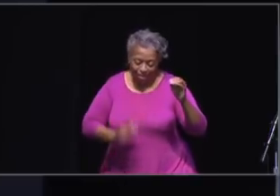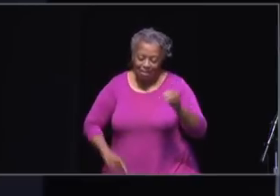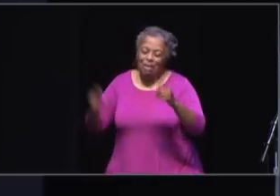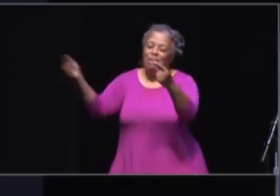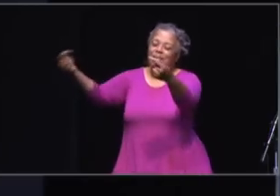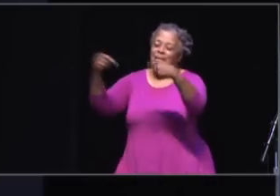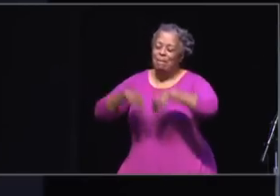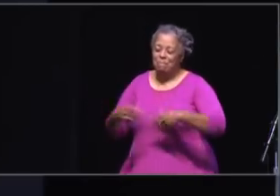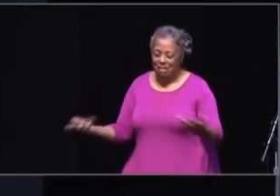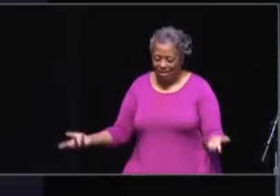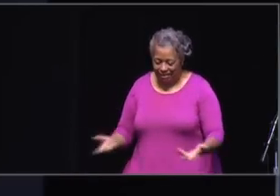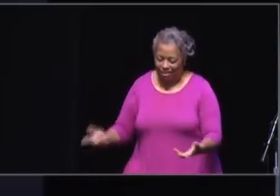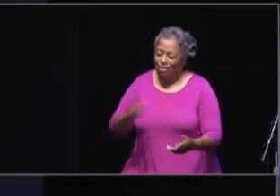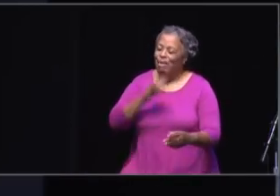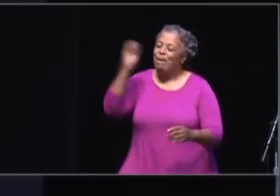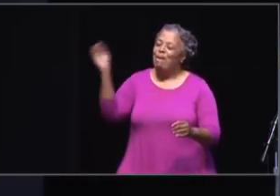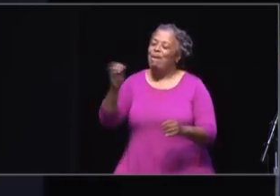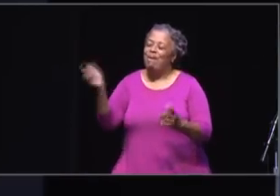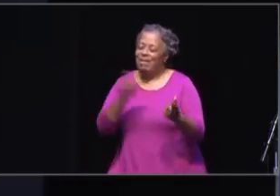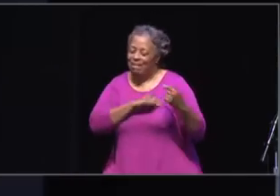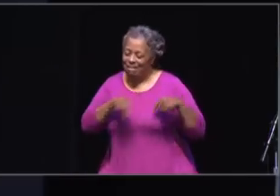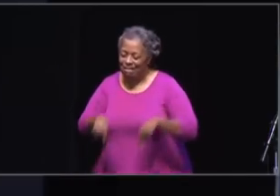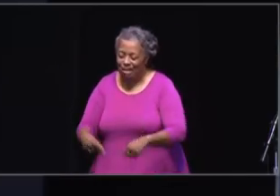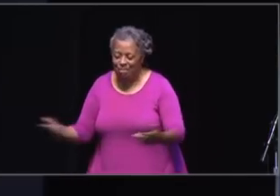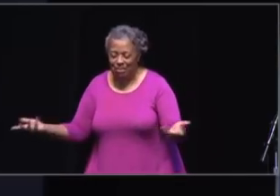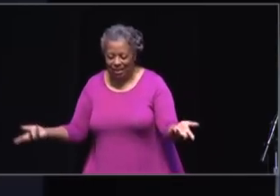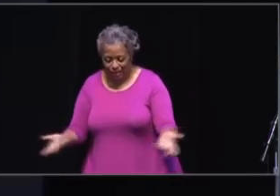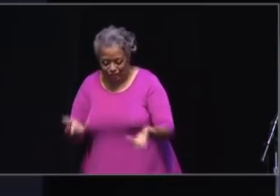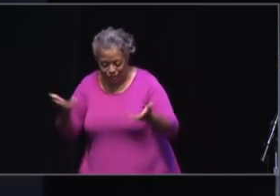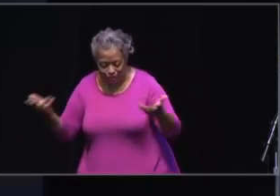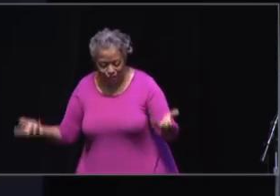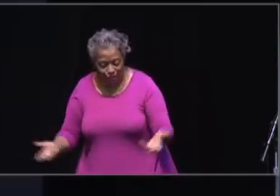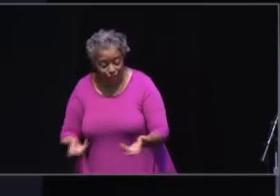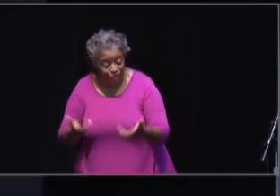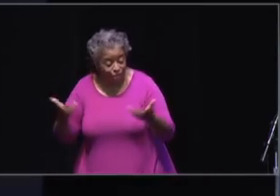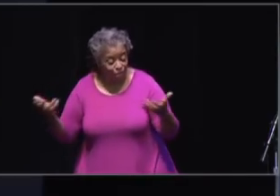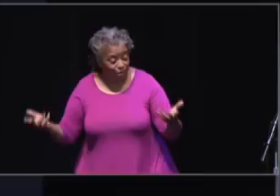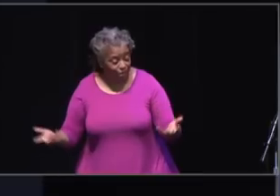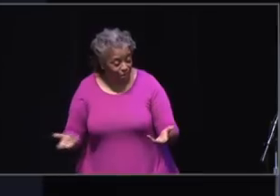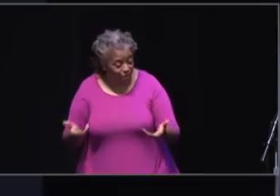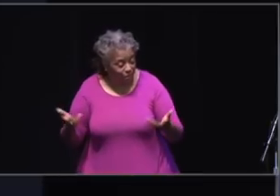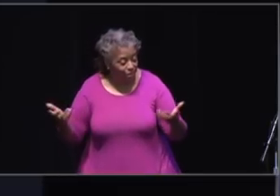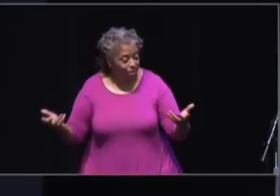Oh, Lord, kumbaya, kumbaya.